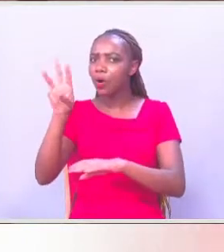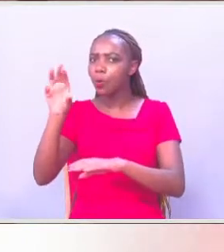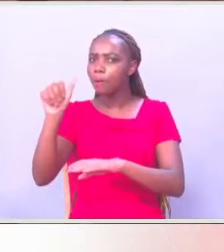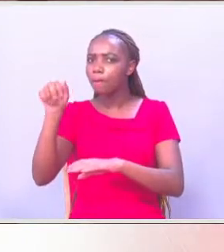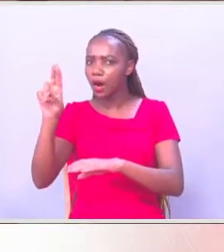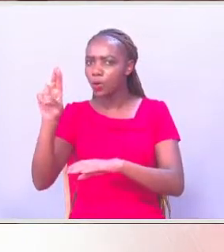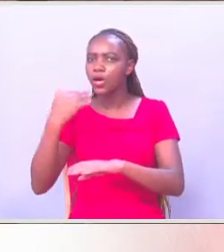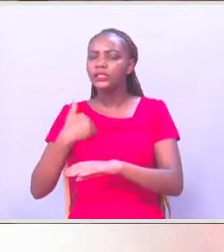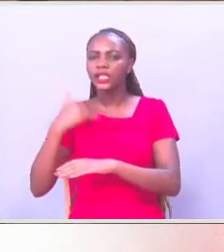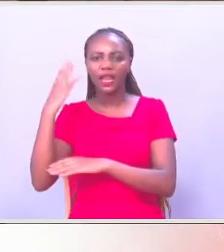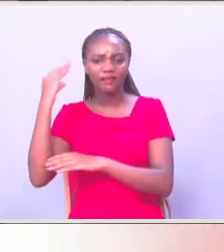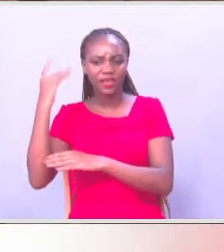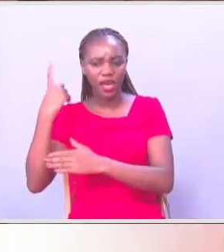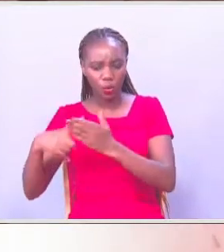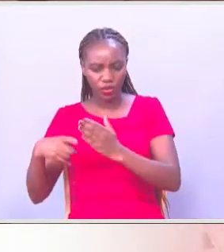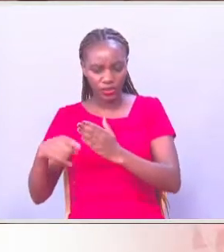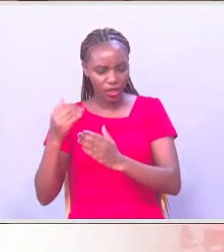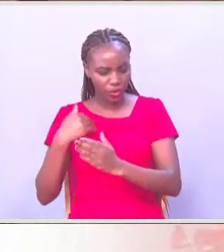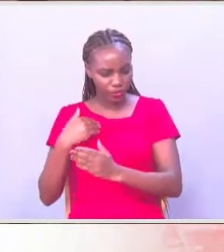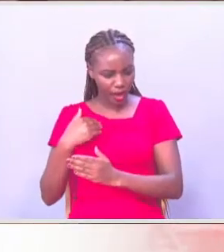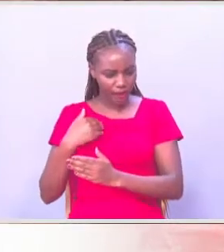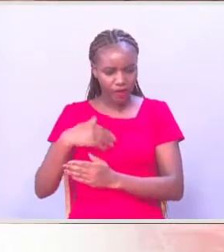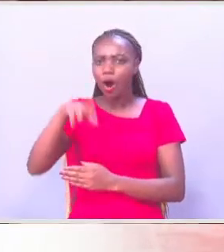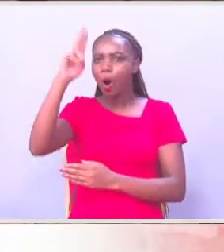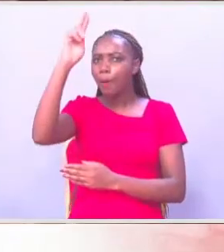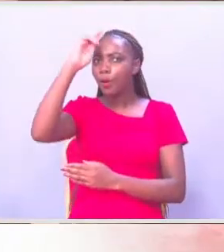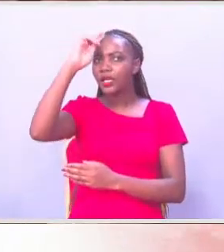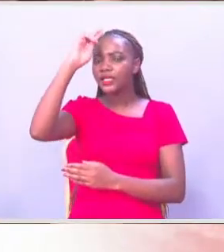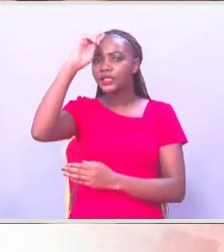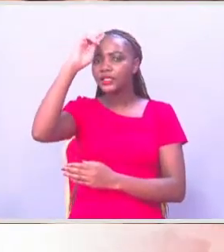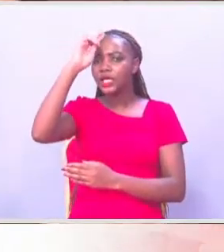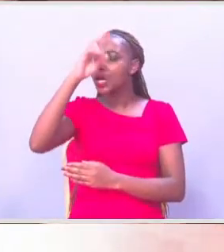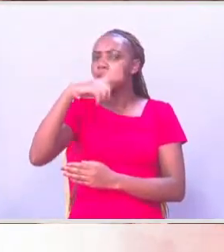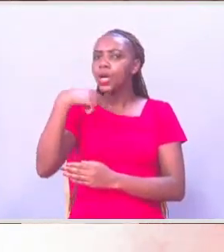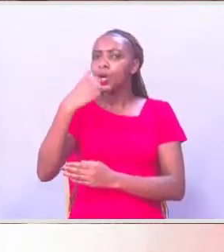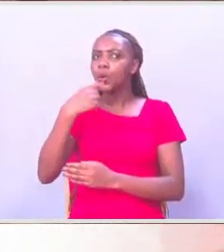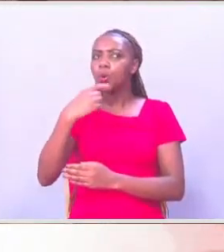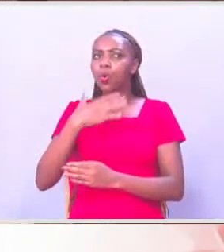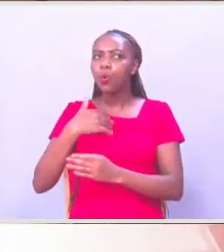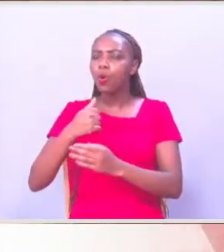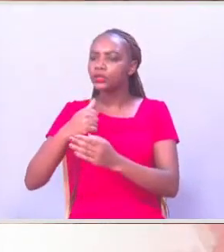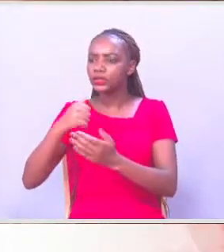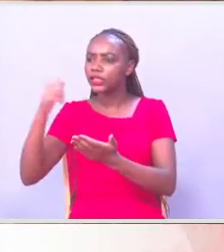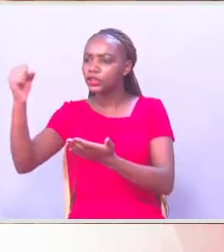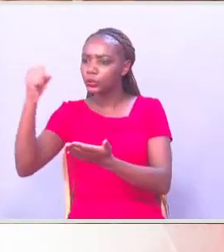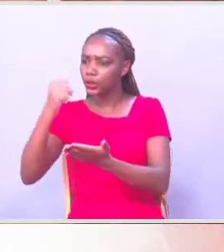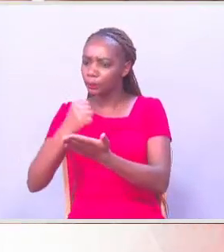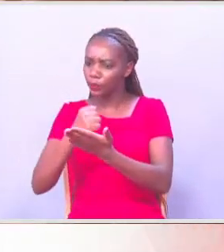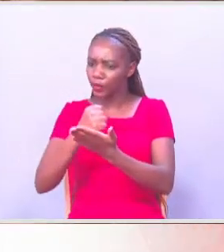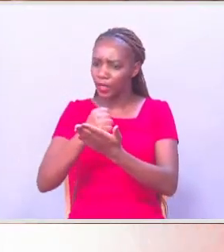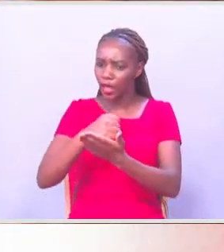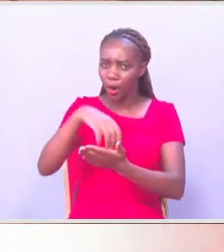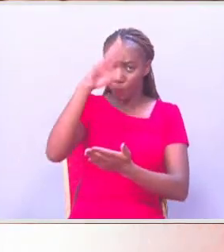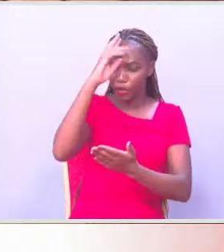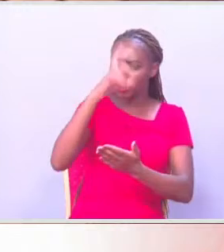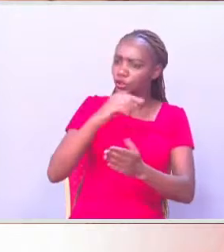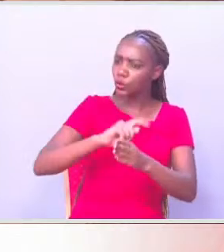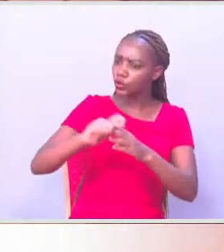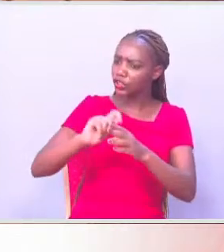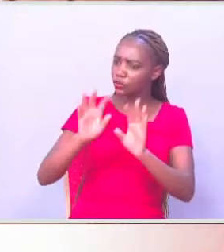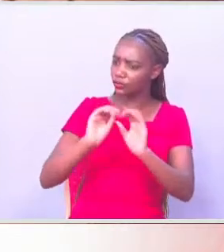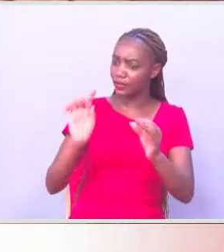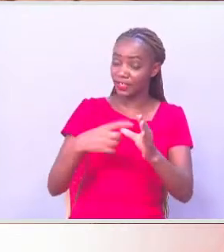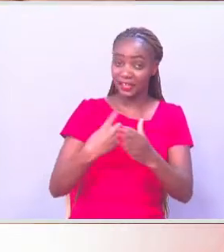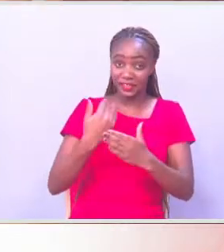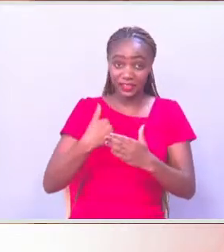kuna police wanataka kuandika untrained policemen. Basi na mimi